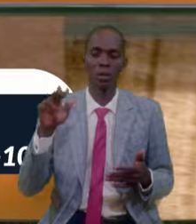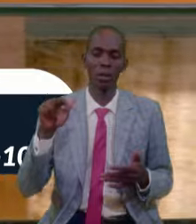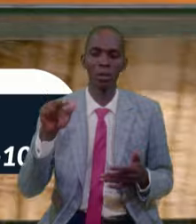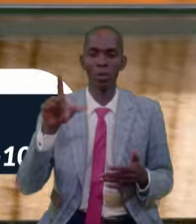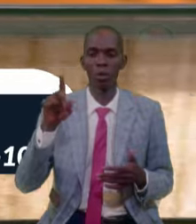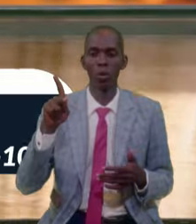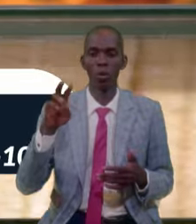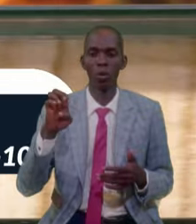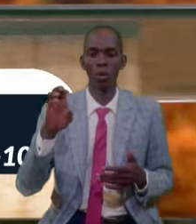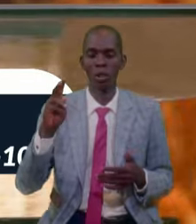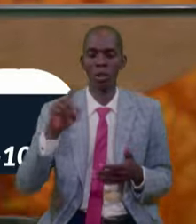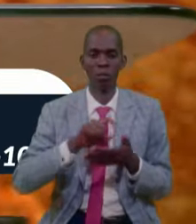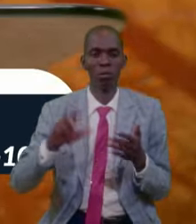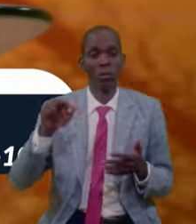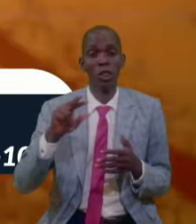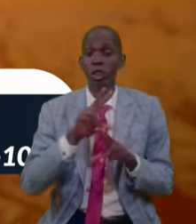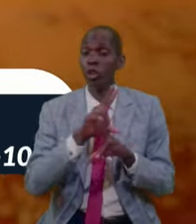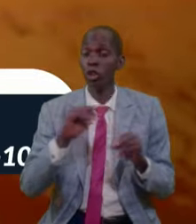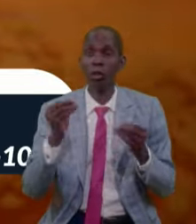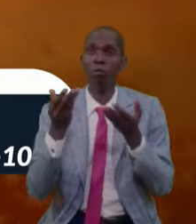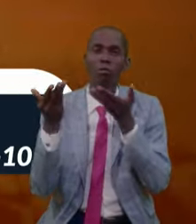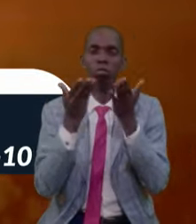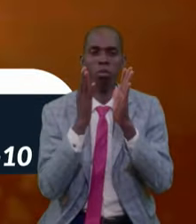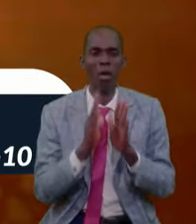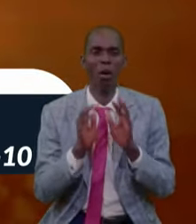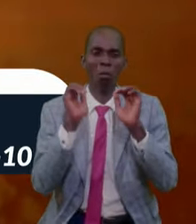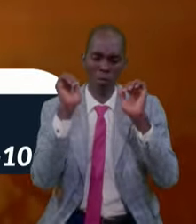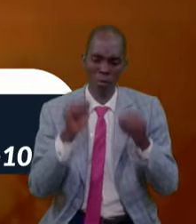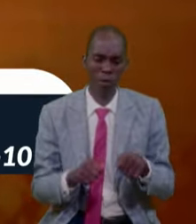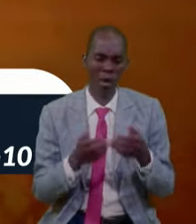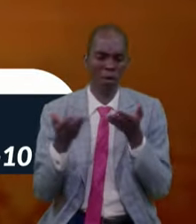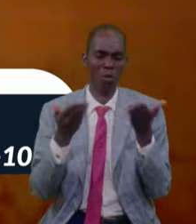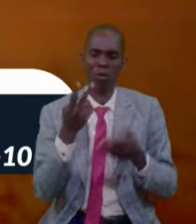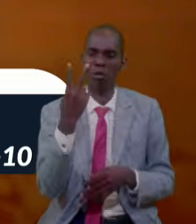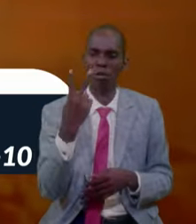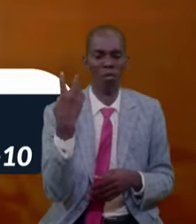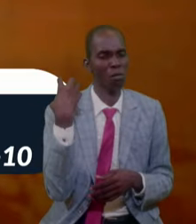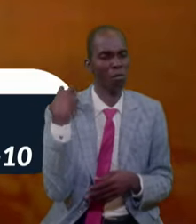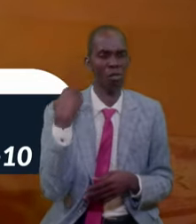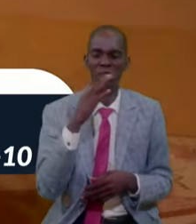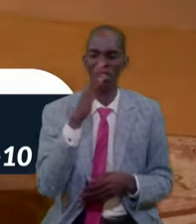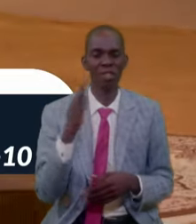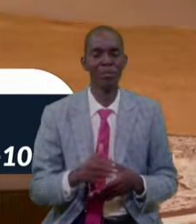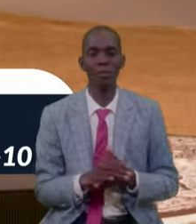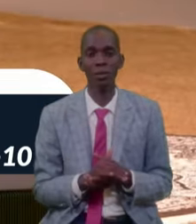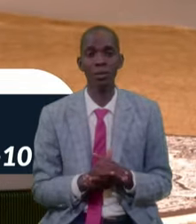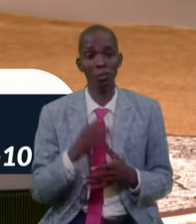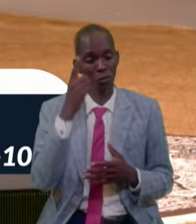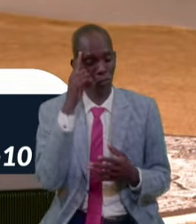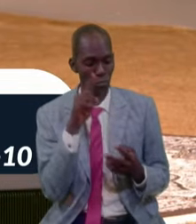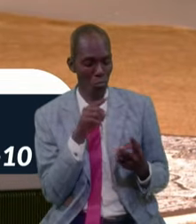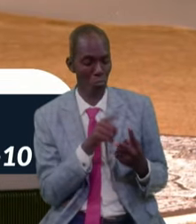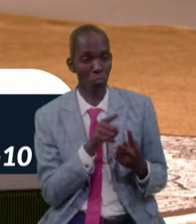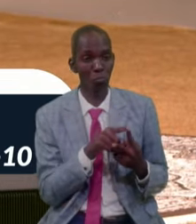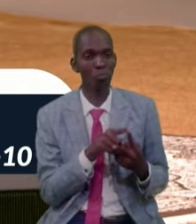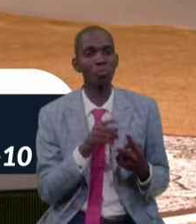13, it says, no servant can serve two masters. For either he